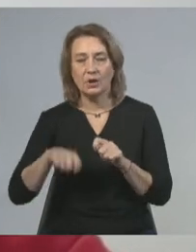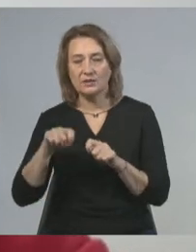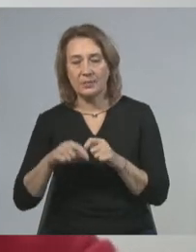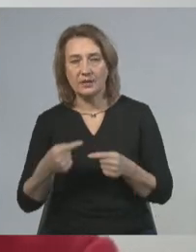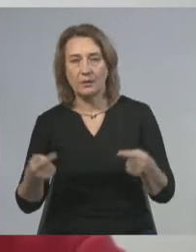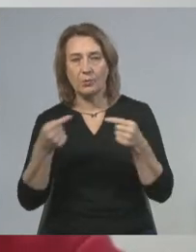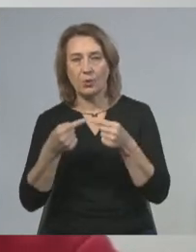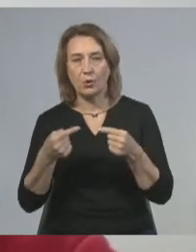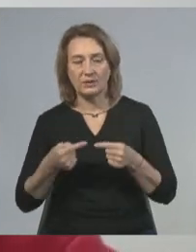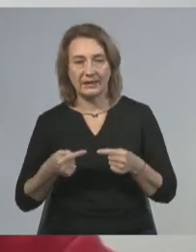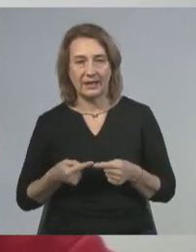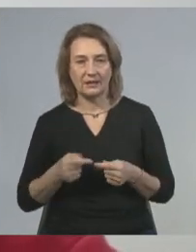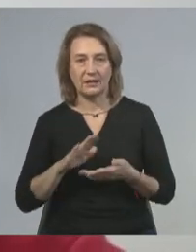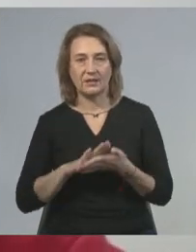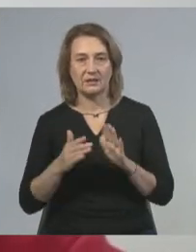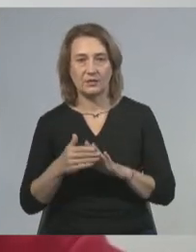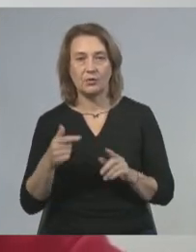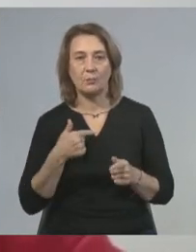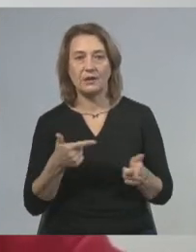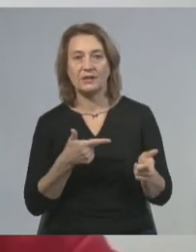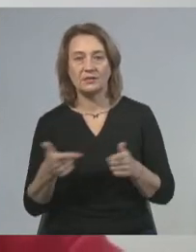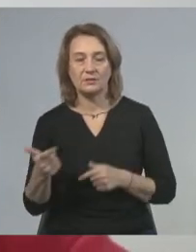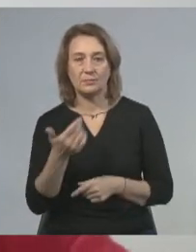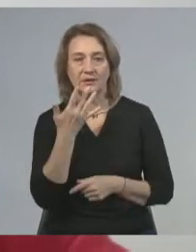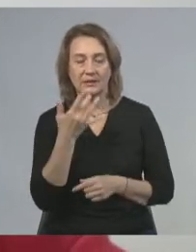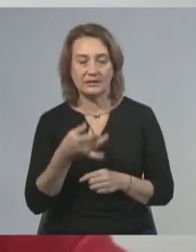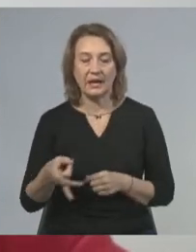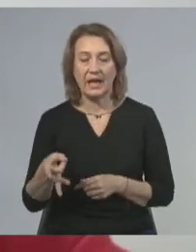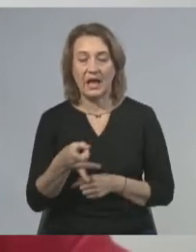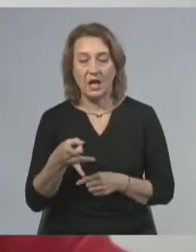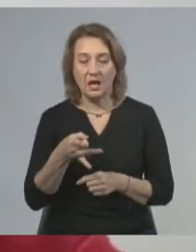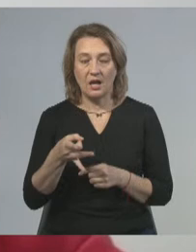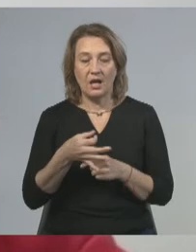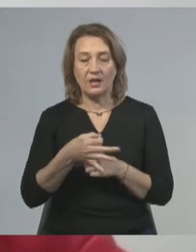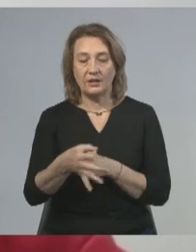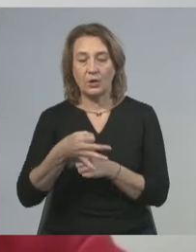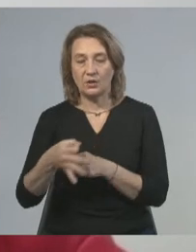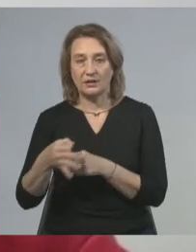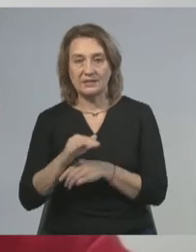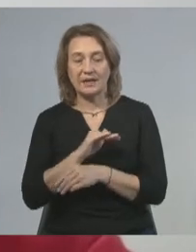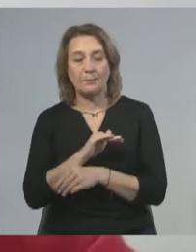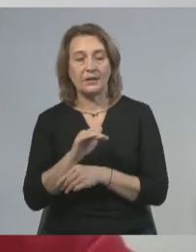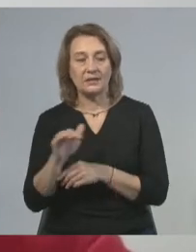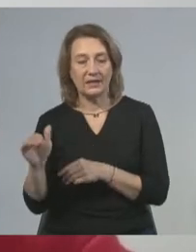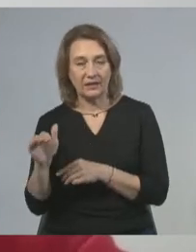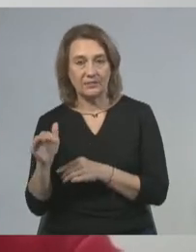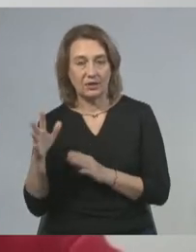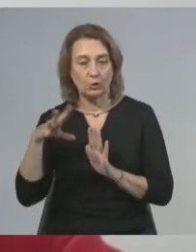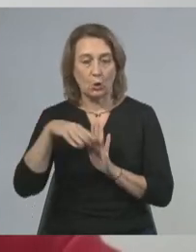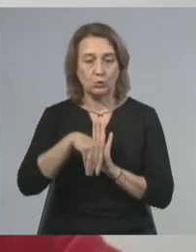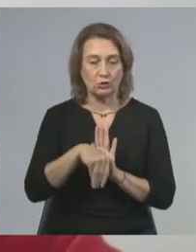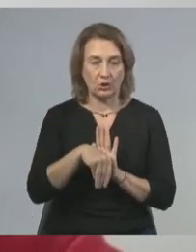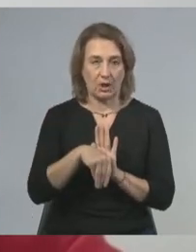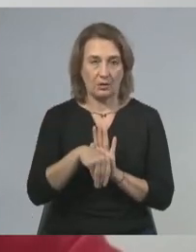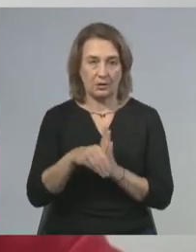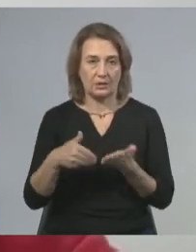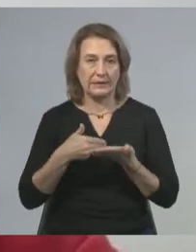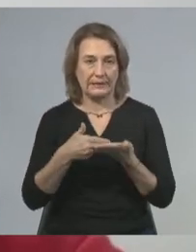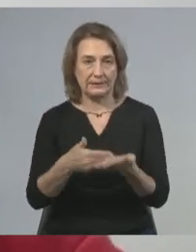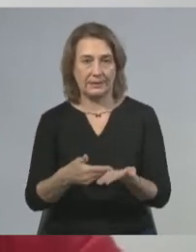explain uh every concrete situation we are ready to provide our expertise to the local